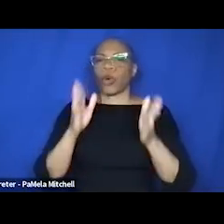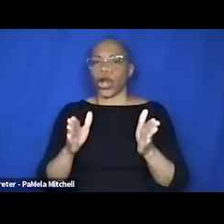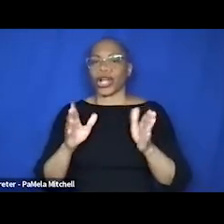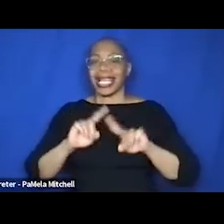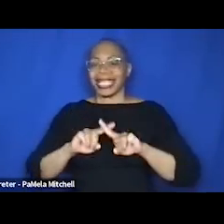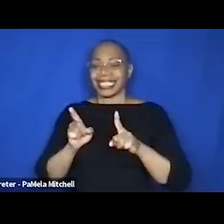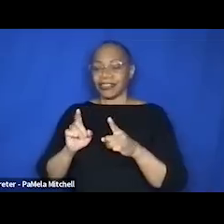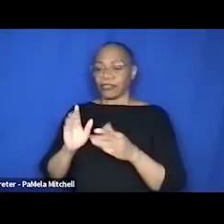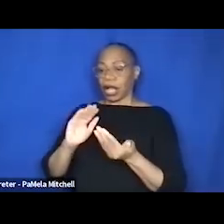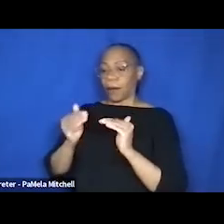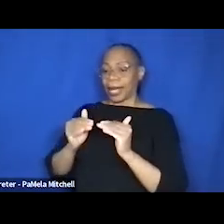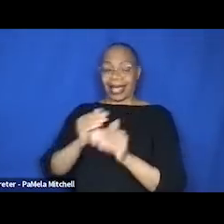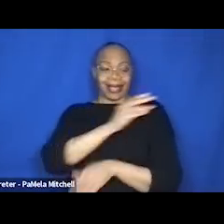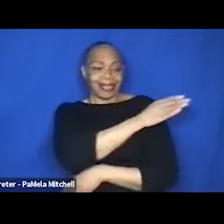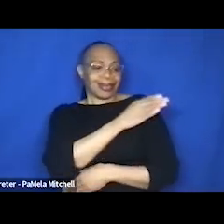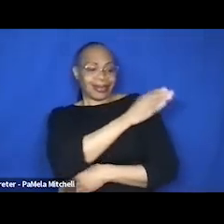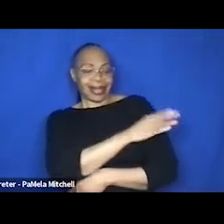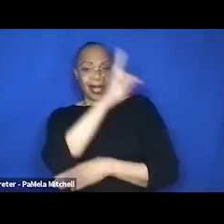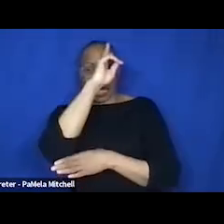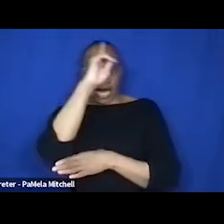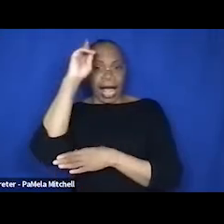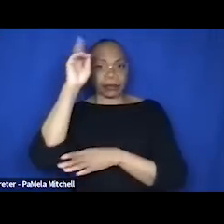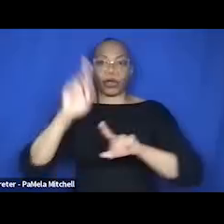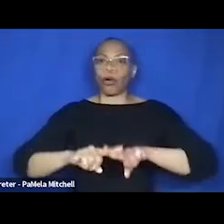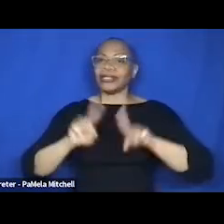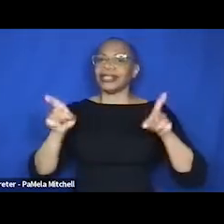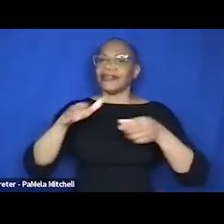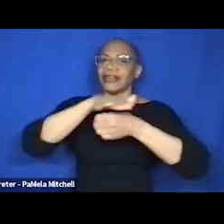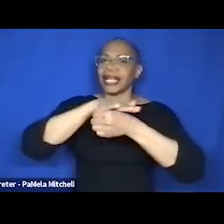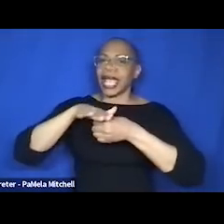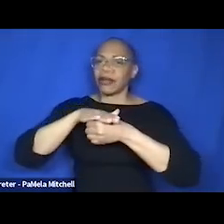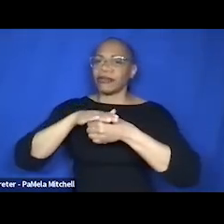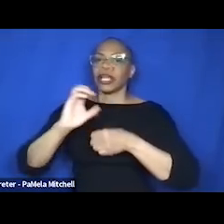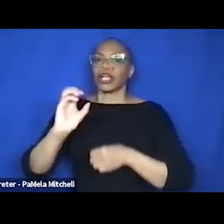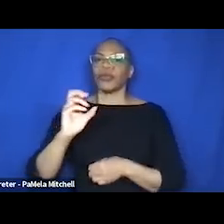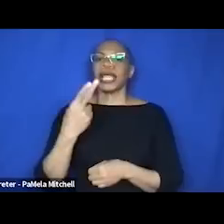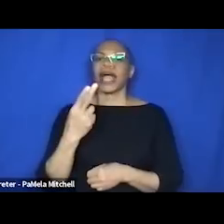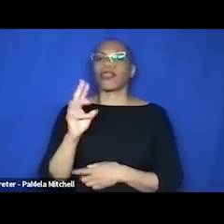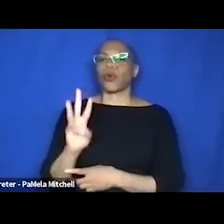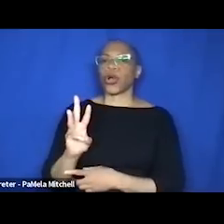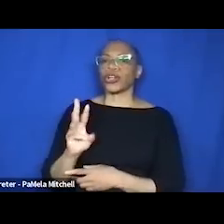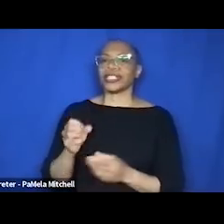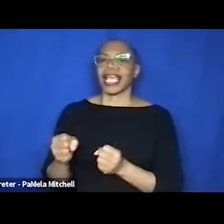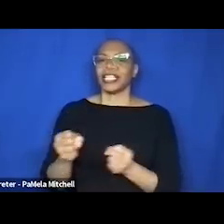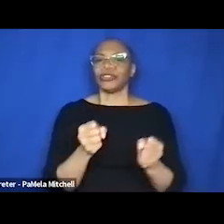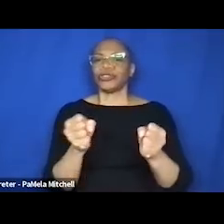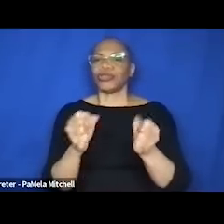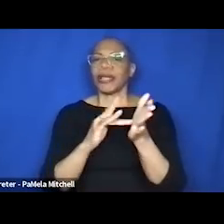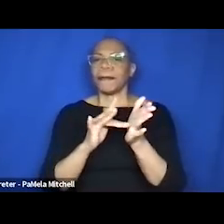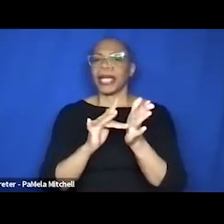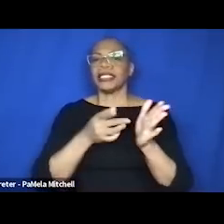in the clinic and the hospital, are just different areas, right? Community health workers and street medicine, what we do is we do a lot